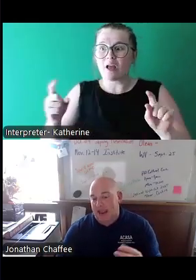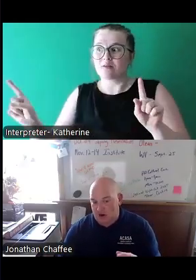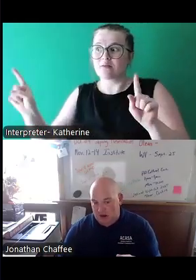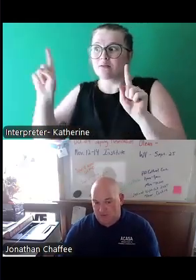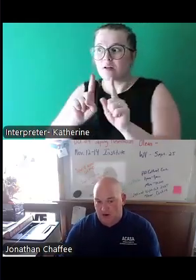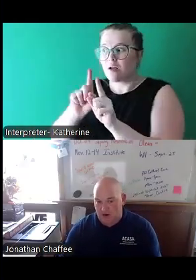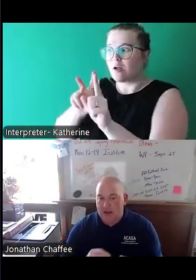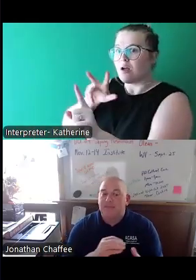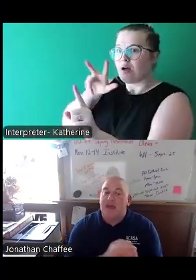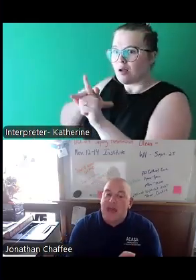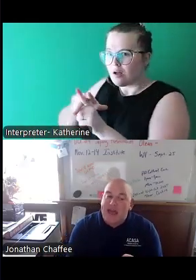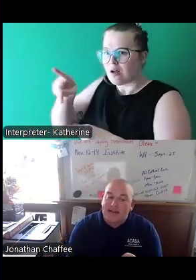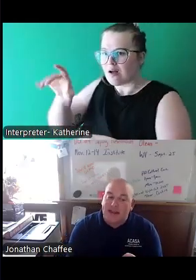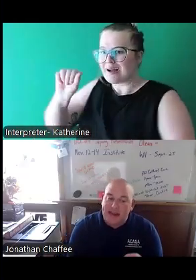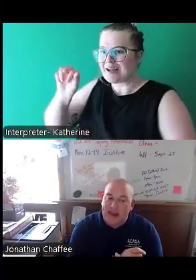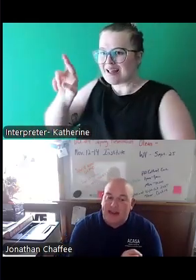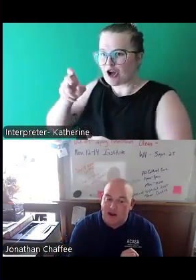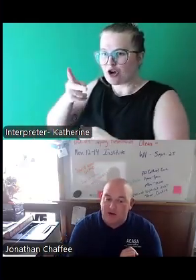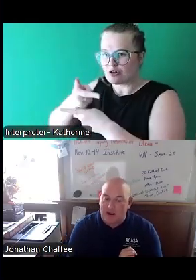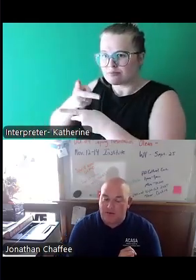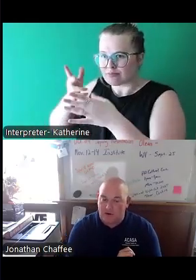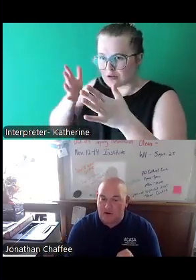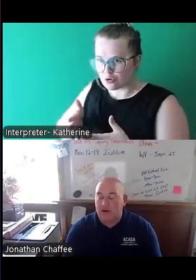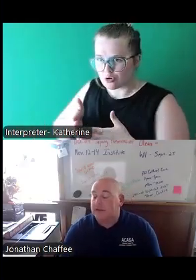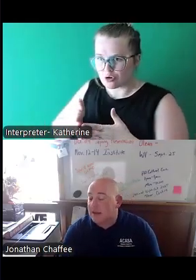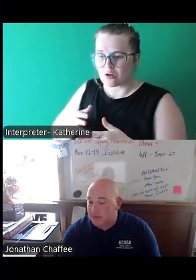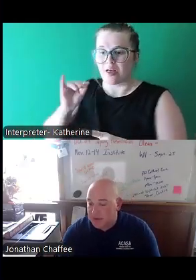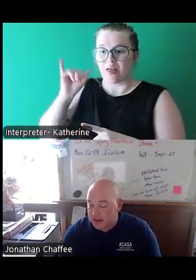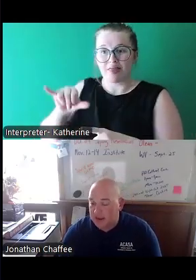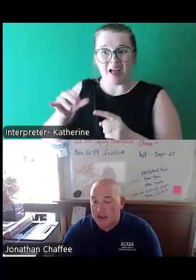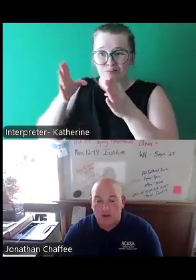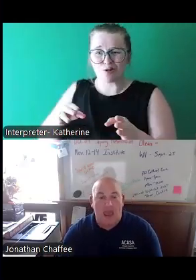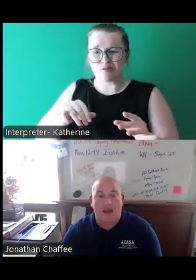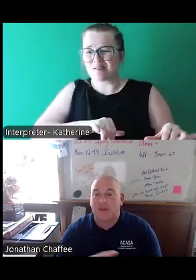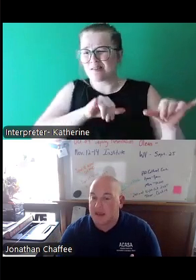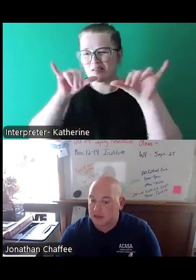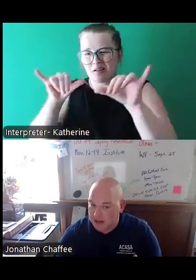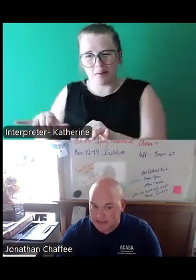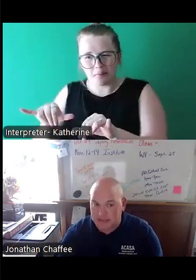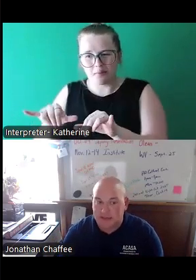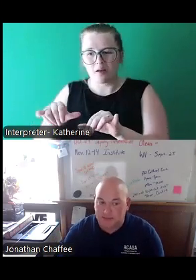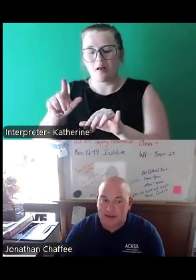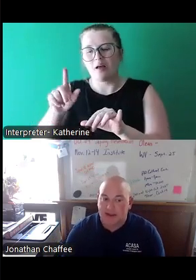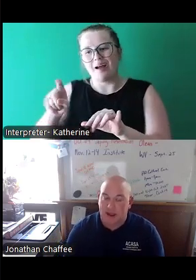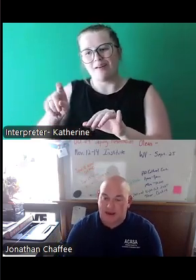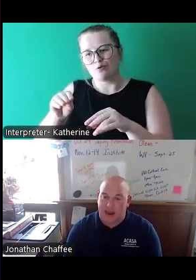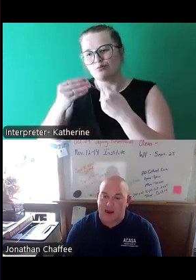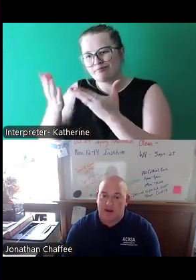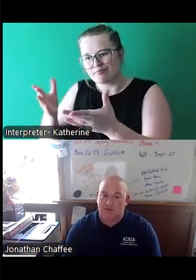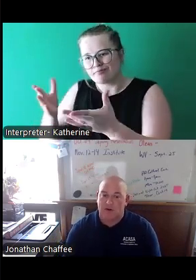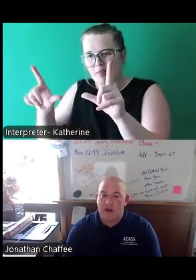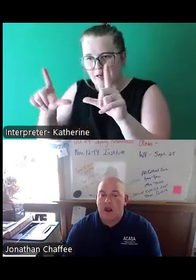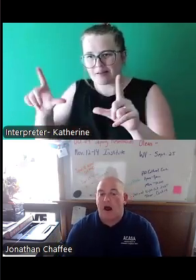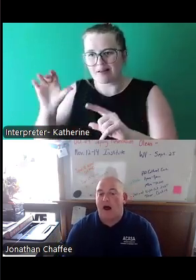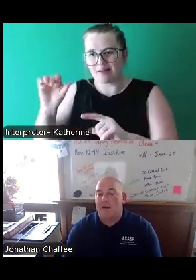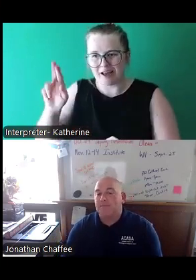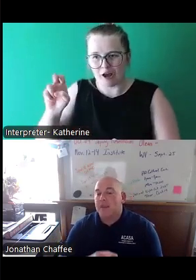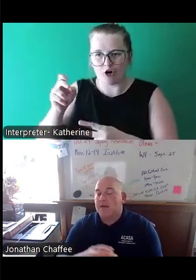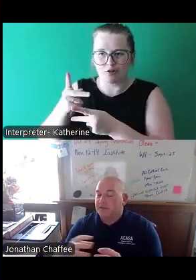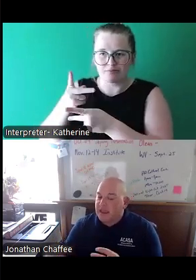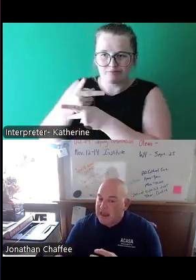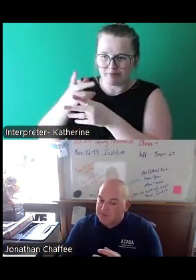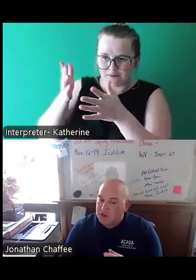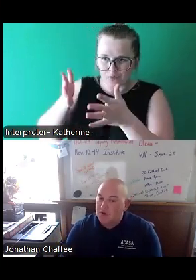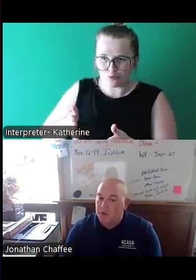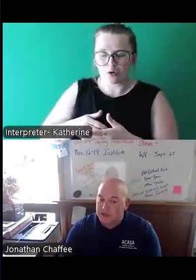designated caregiver. And that designated caregiver, same thing, you have to get licensed to be a caregiver.